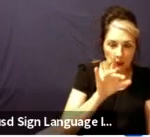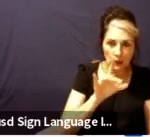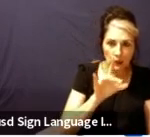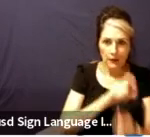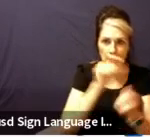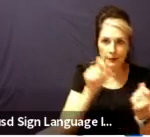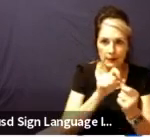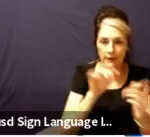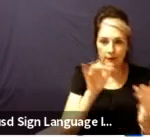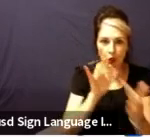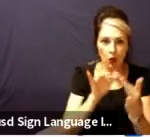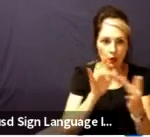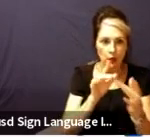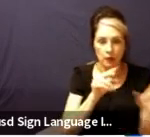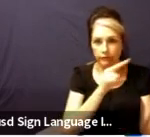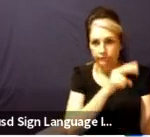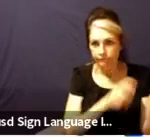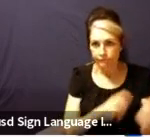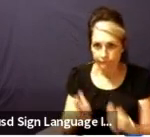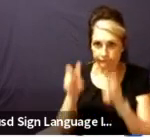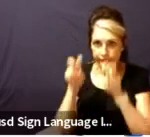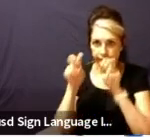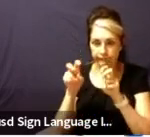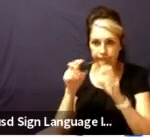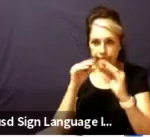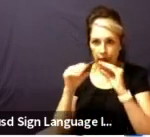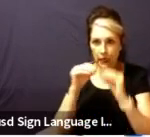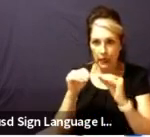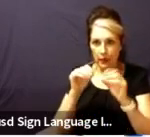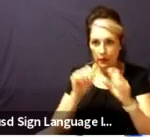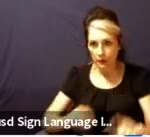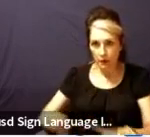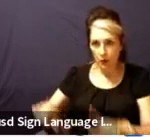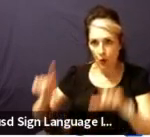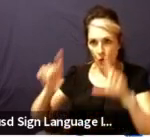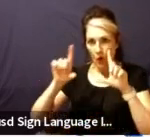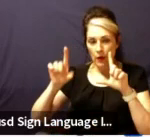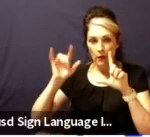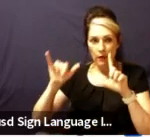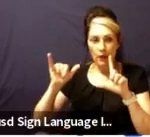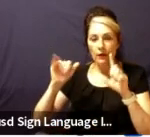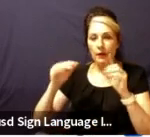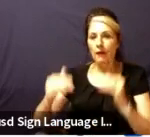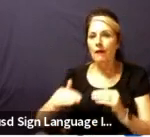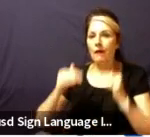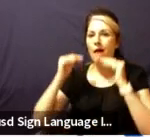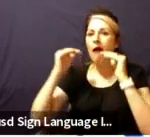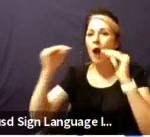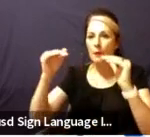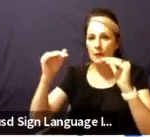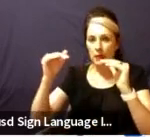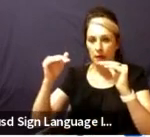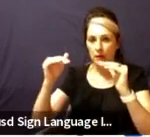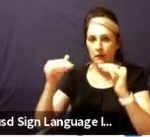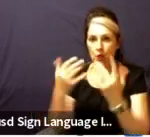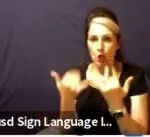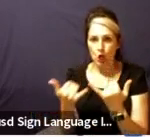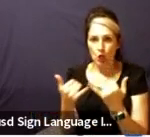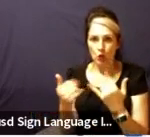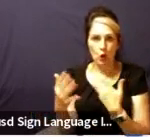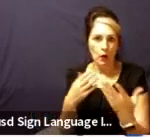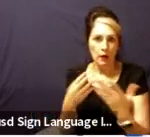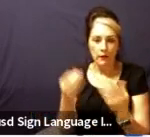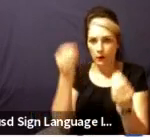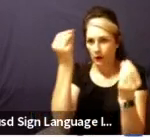And it will take you into the edit contact window. And from here, you can update whatever information you